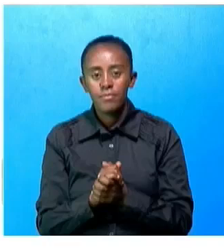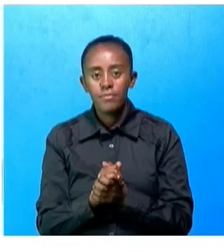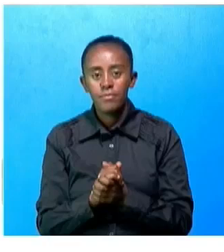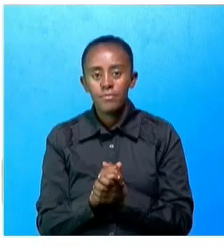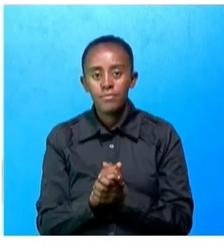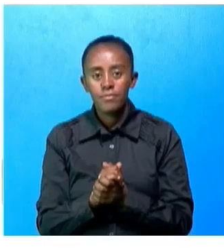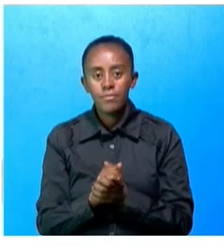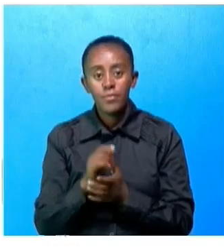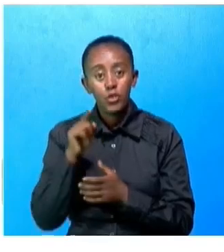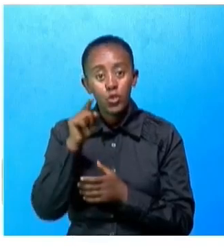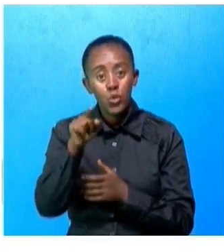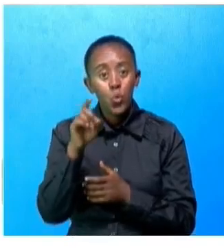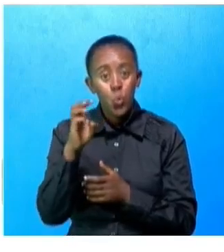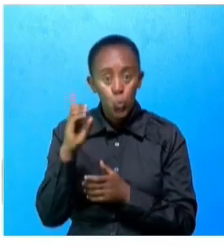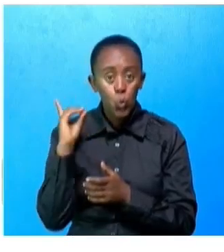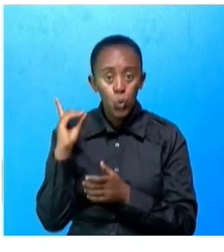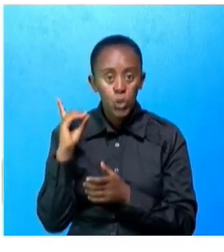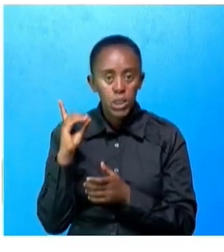you would